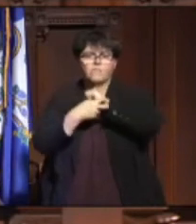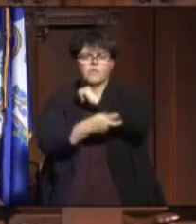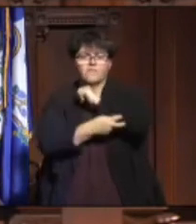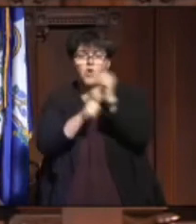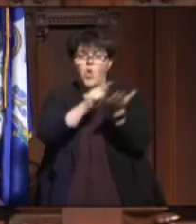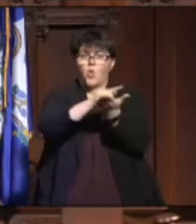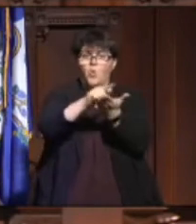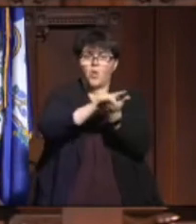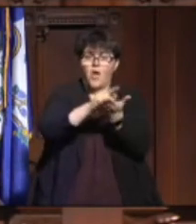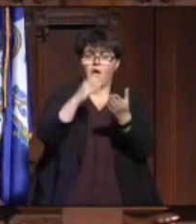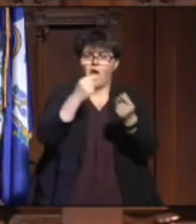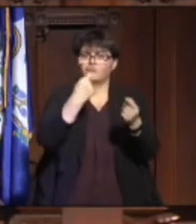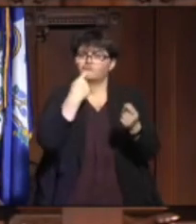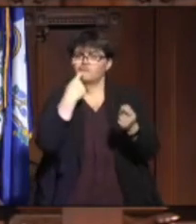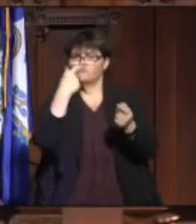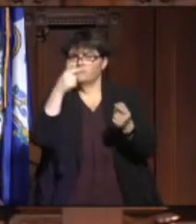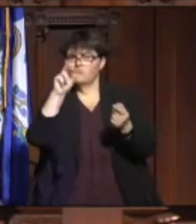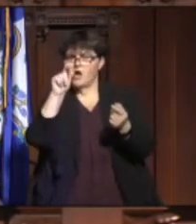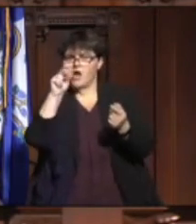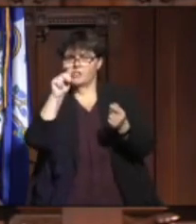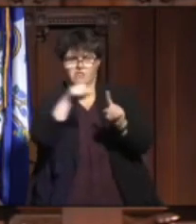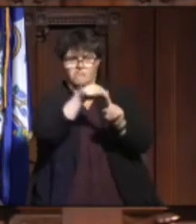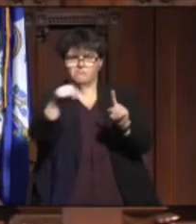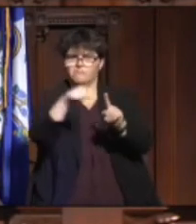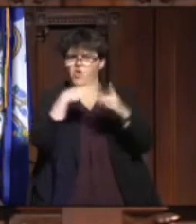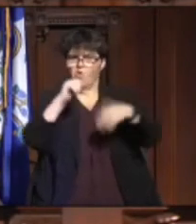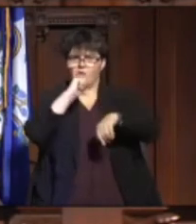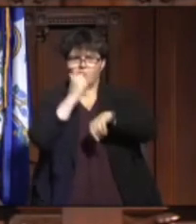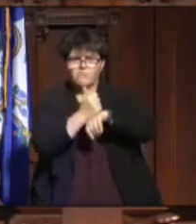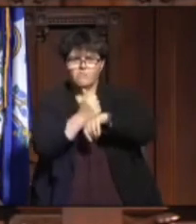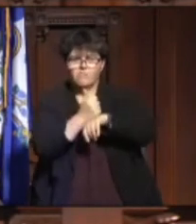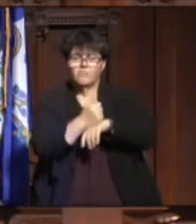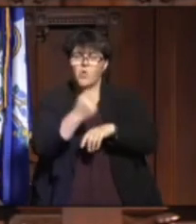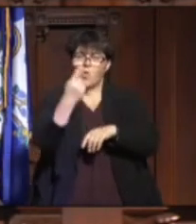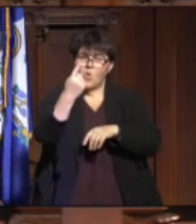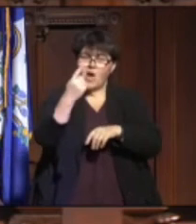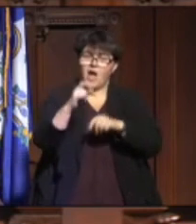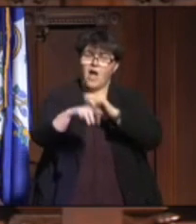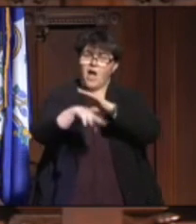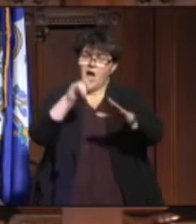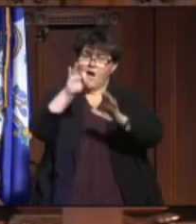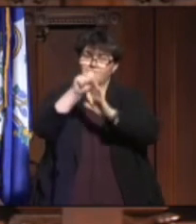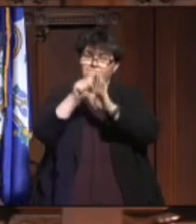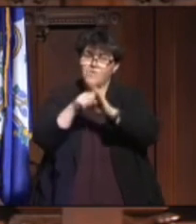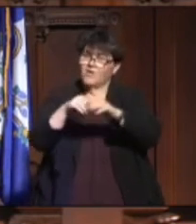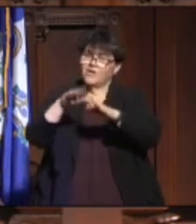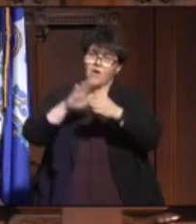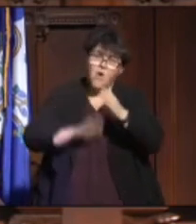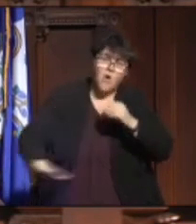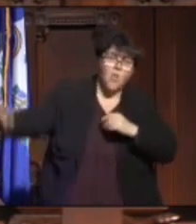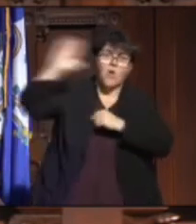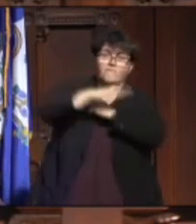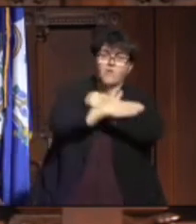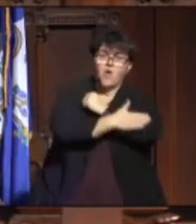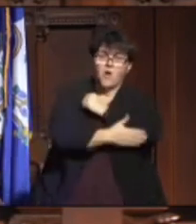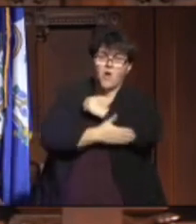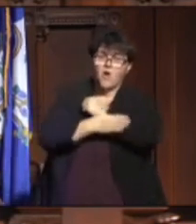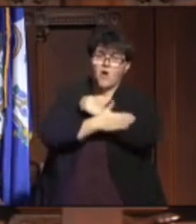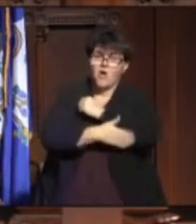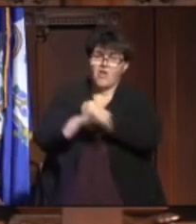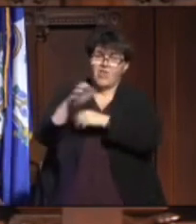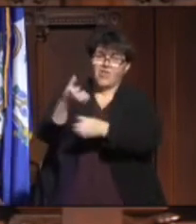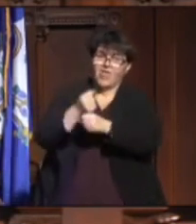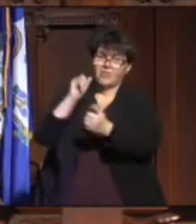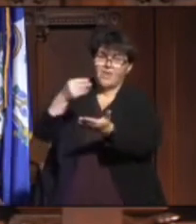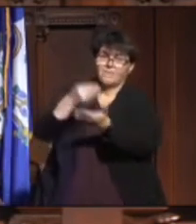We were one of four states in the country to receive that incredibly competitive bid worth $158 million. And we're not going to stop